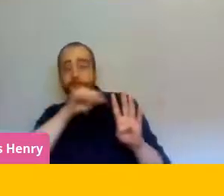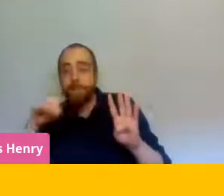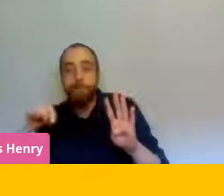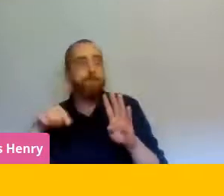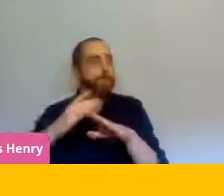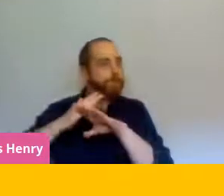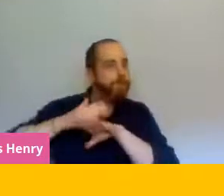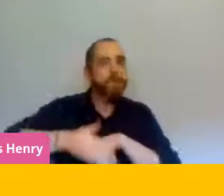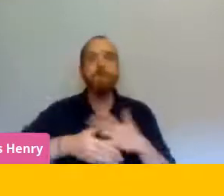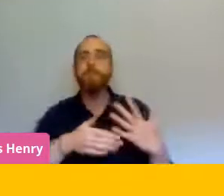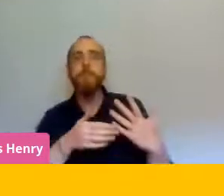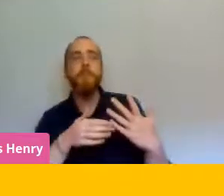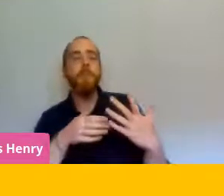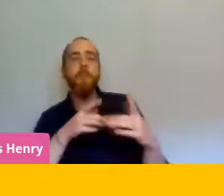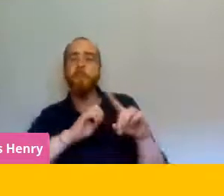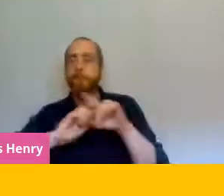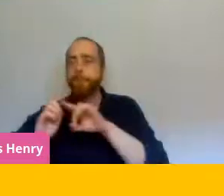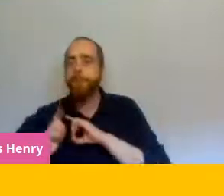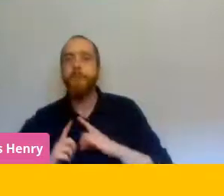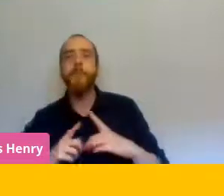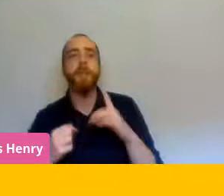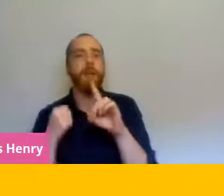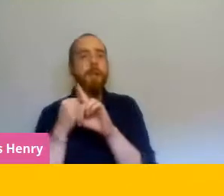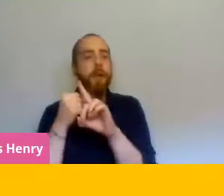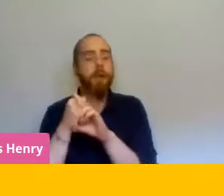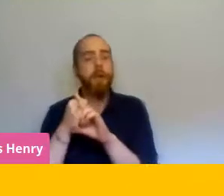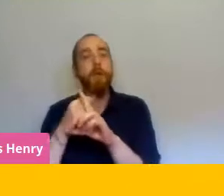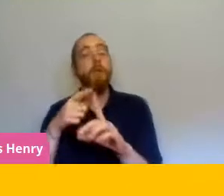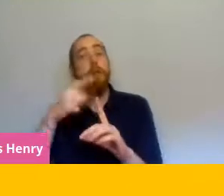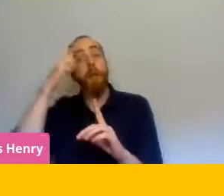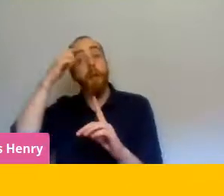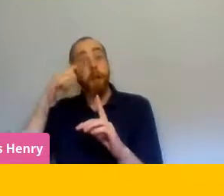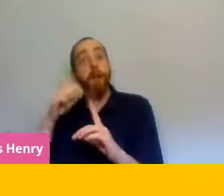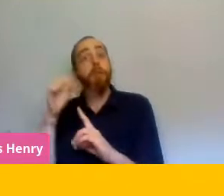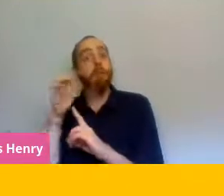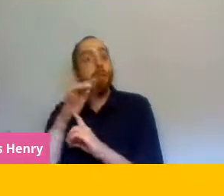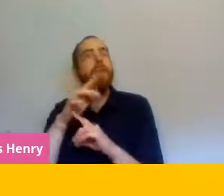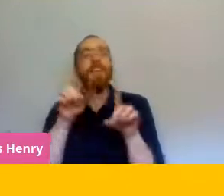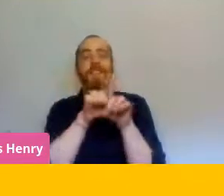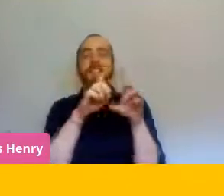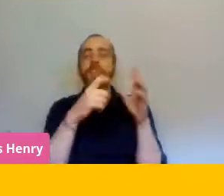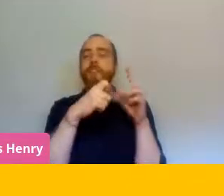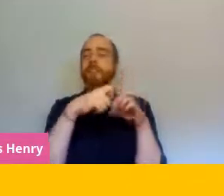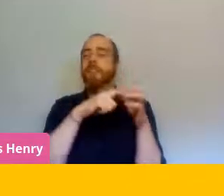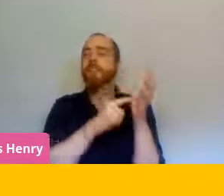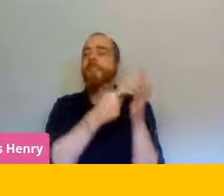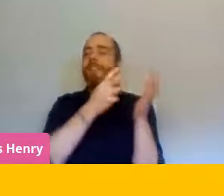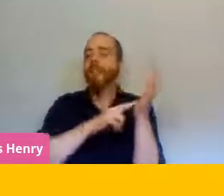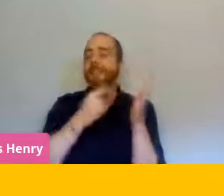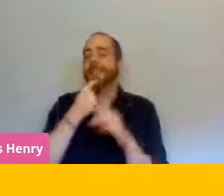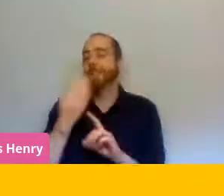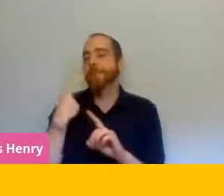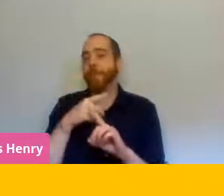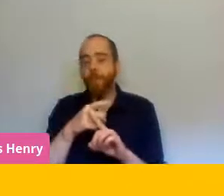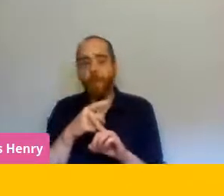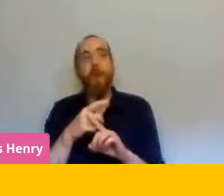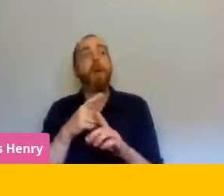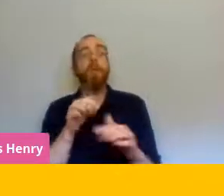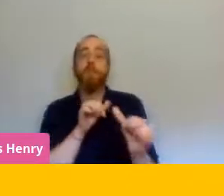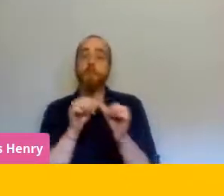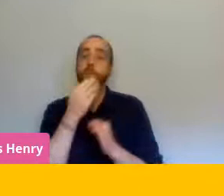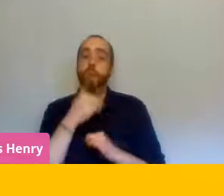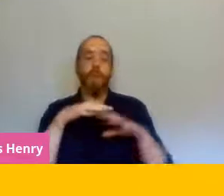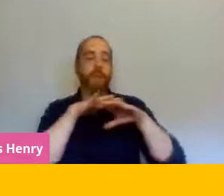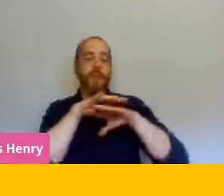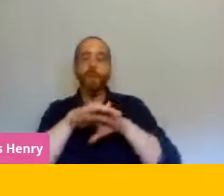work, including me and Edda. But we think it's really important, as Kyron says, that these campaigns make use of those informal networks and build